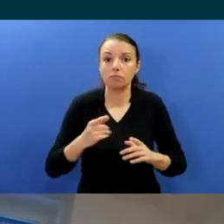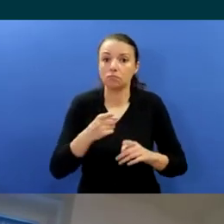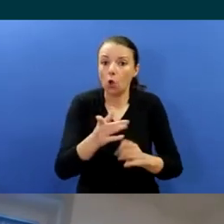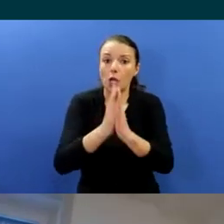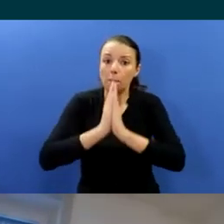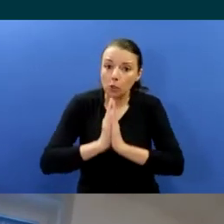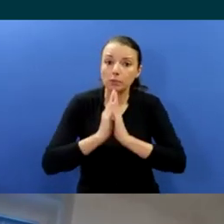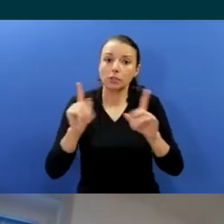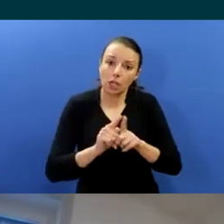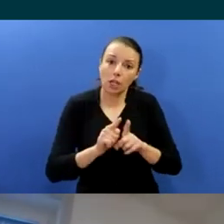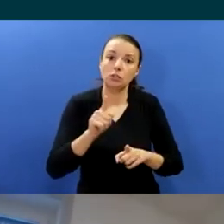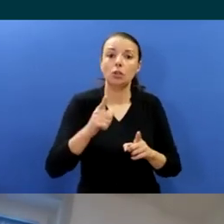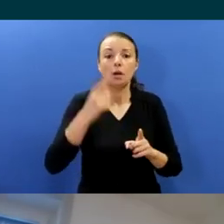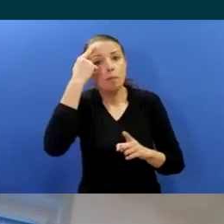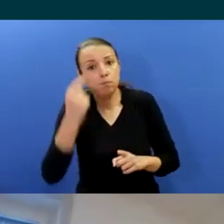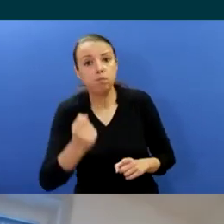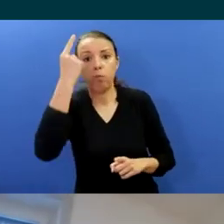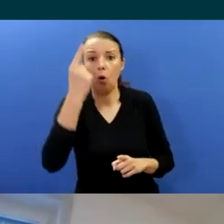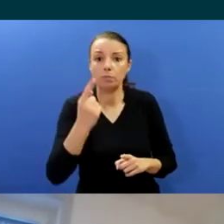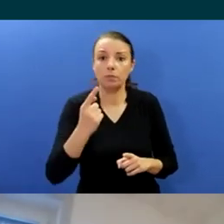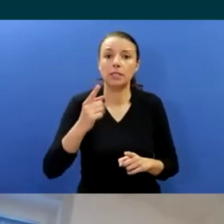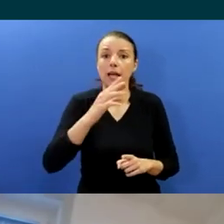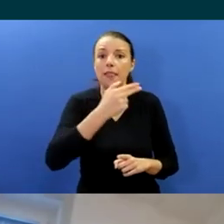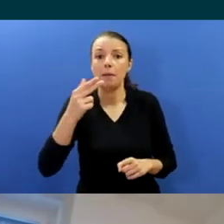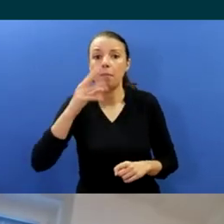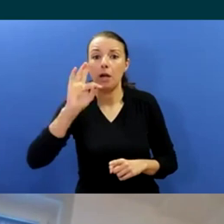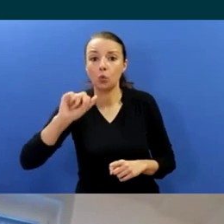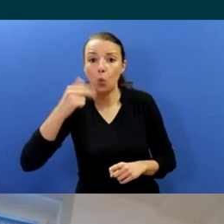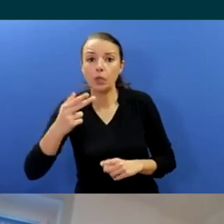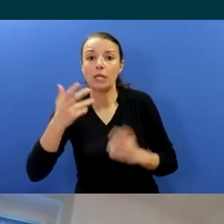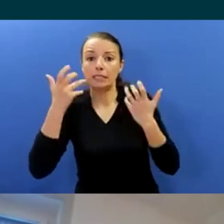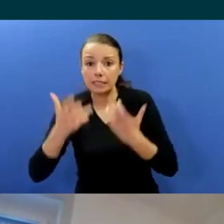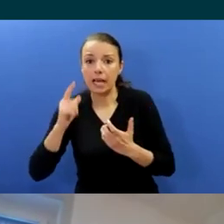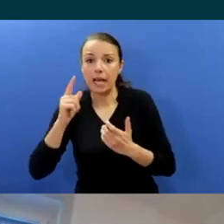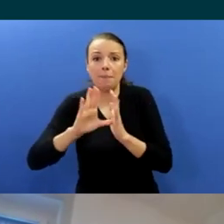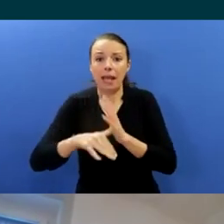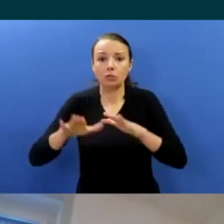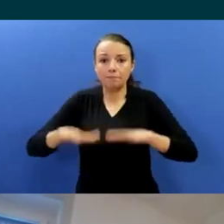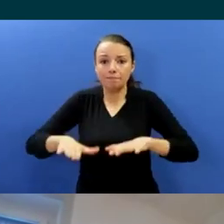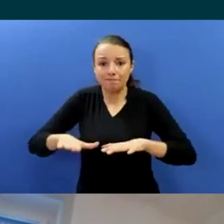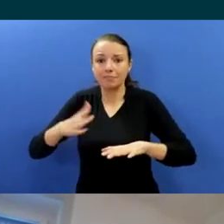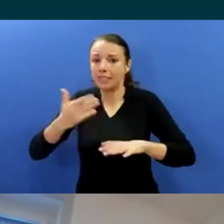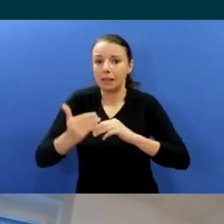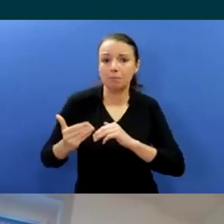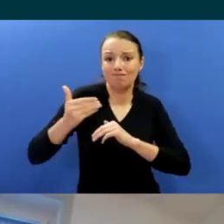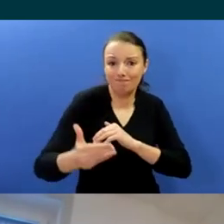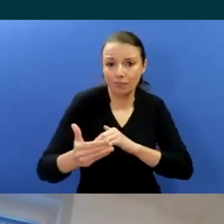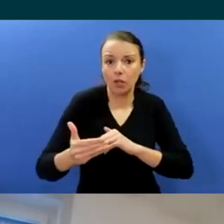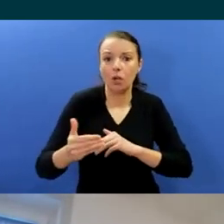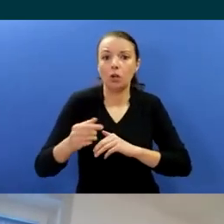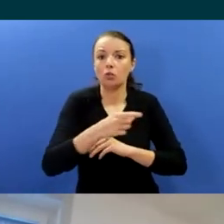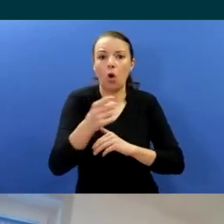but they were not living in Thun. And for us, it was just some sort of